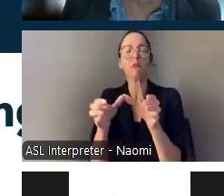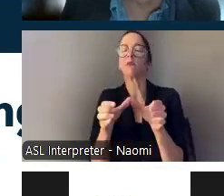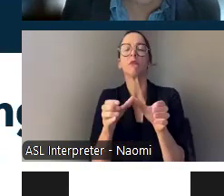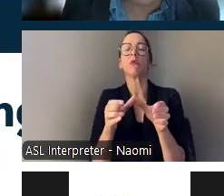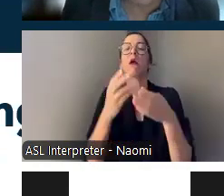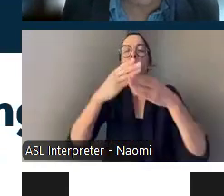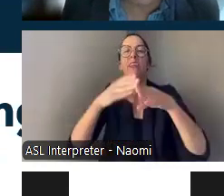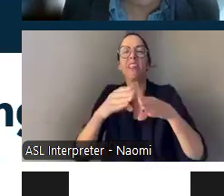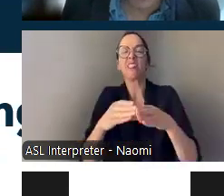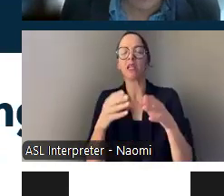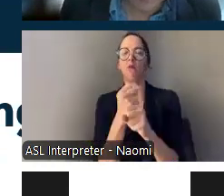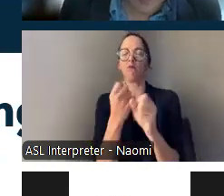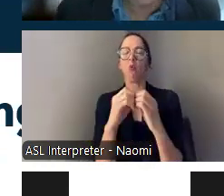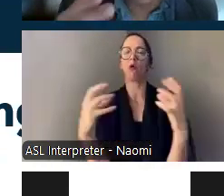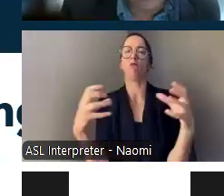and supports.